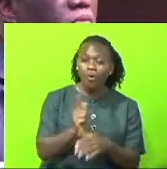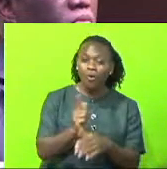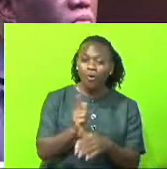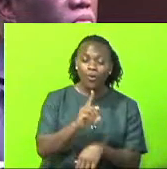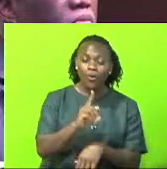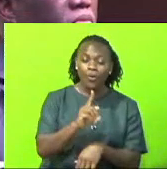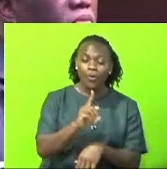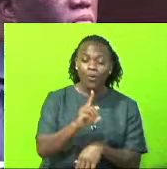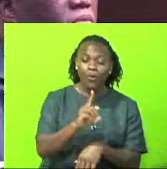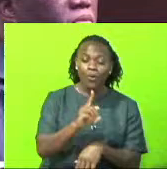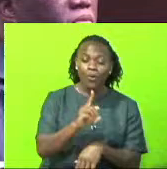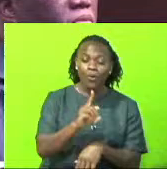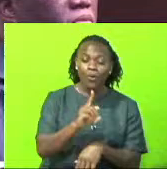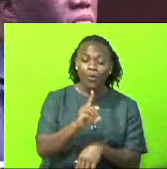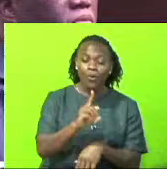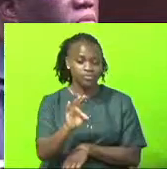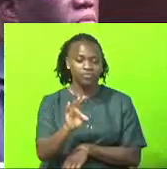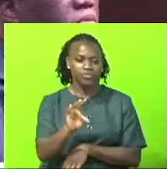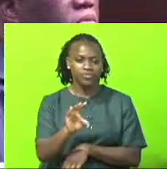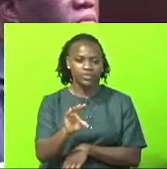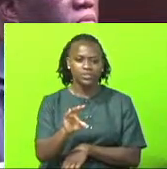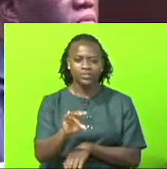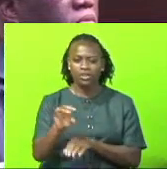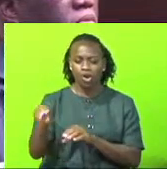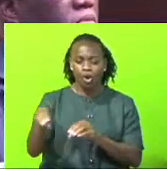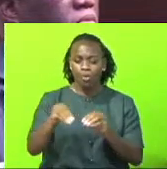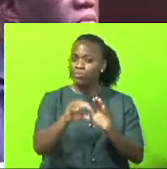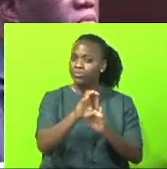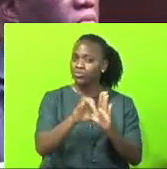were put into the Constitution